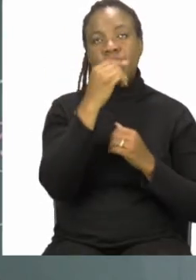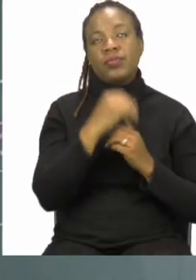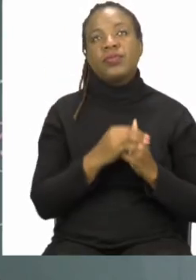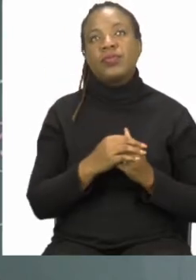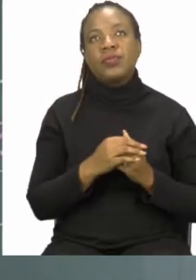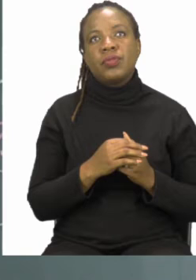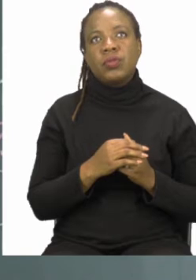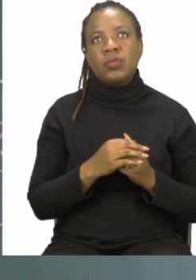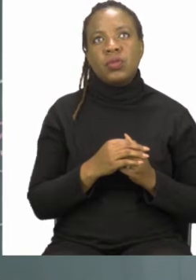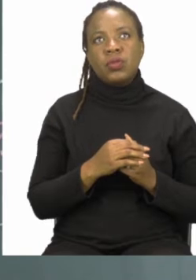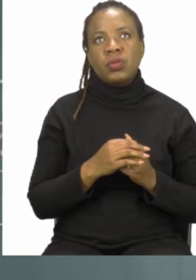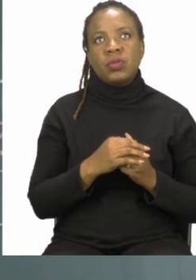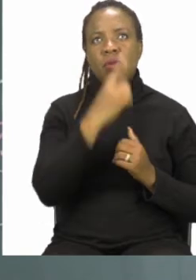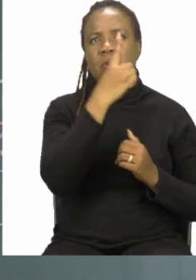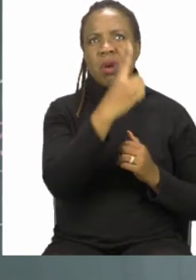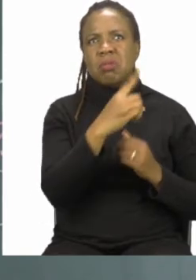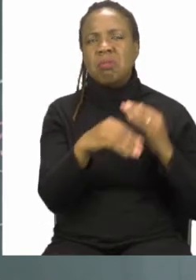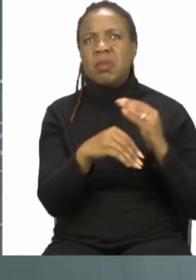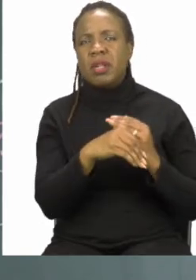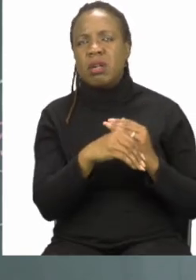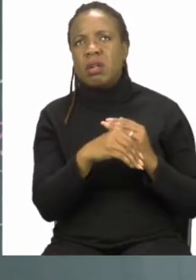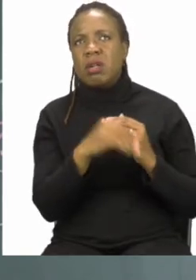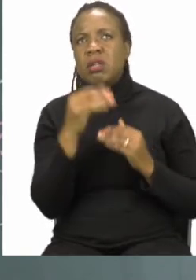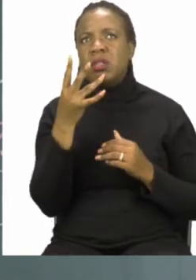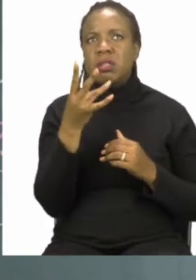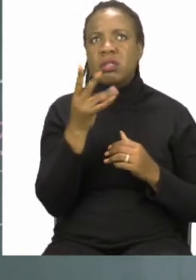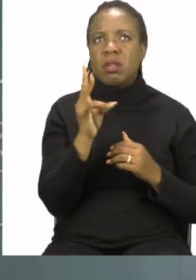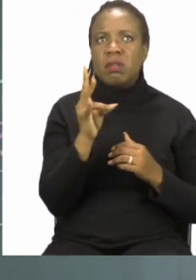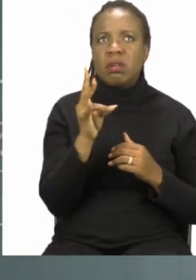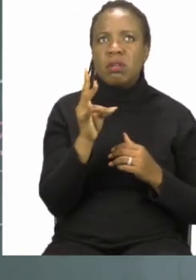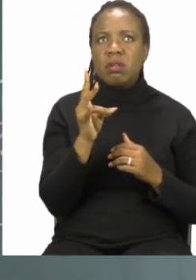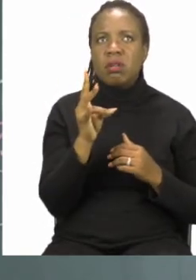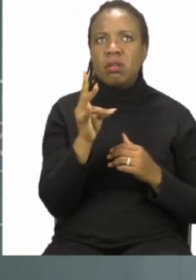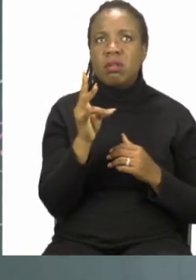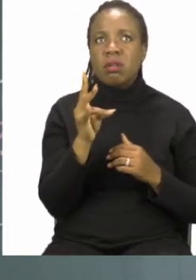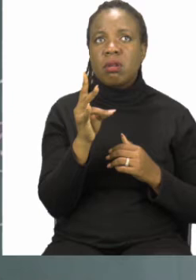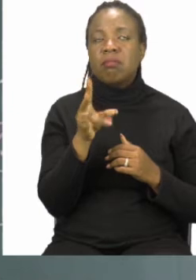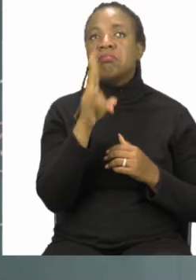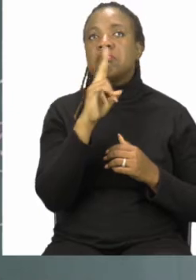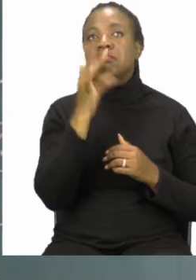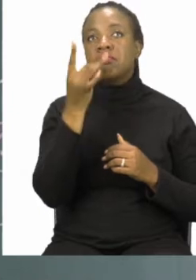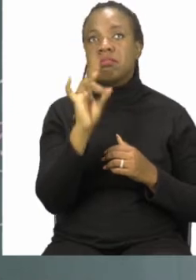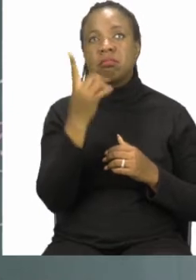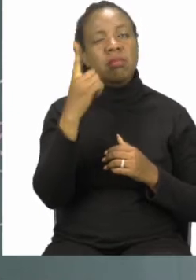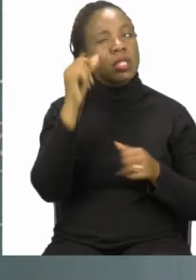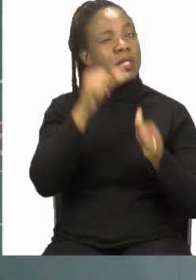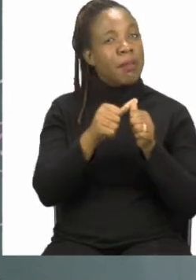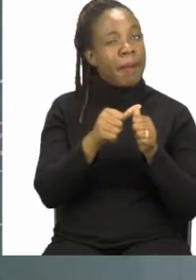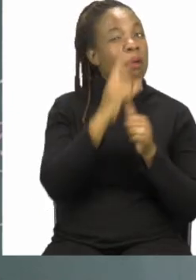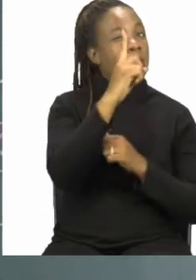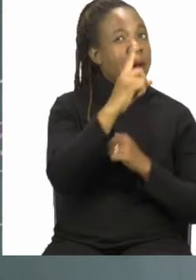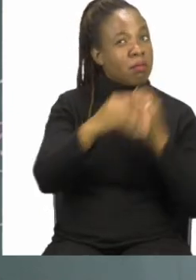1 plus 7. And 1 plus 7, we know, boys and girls, is 8. But we can't